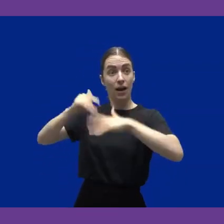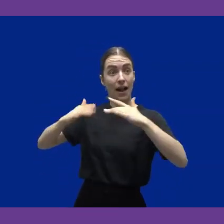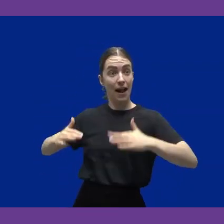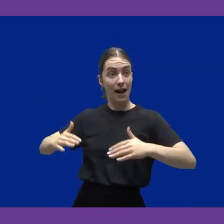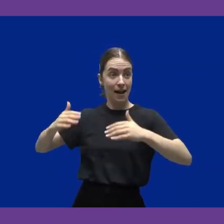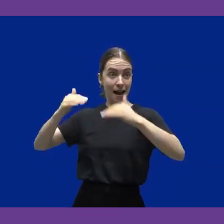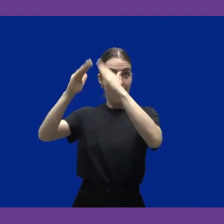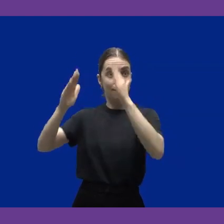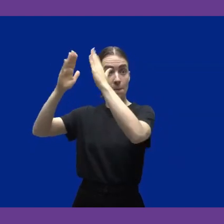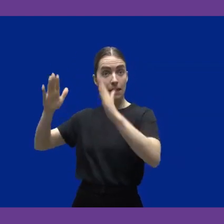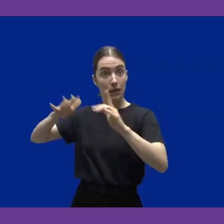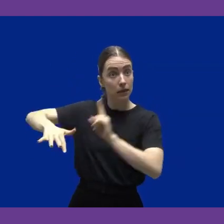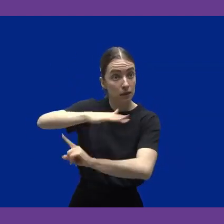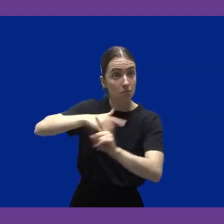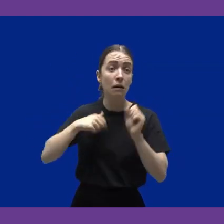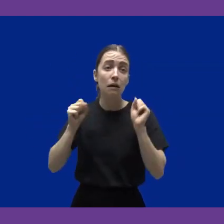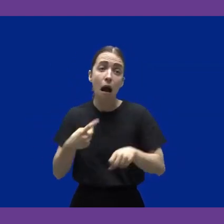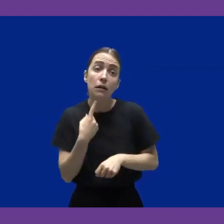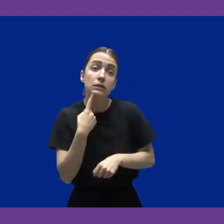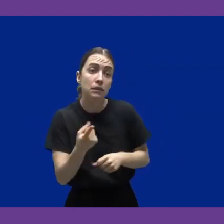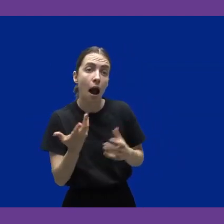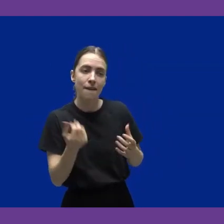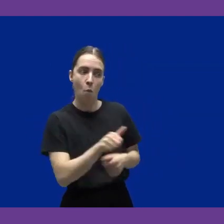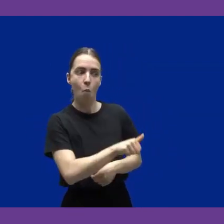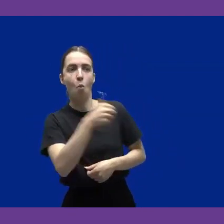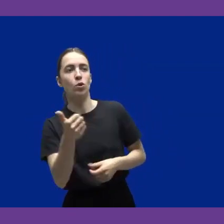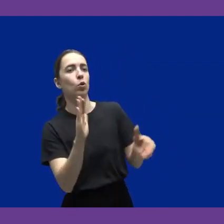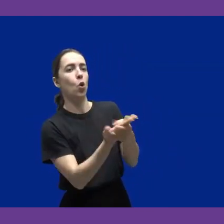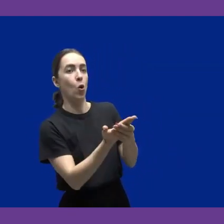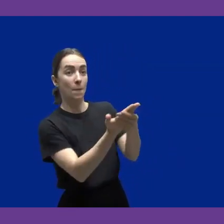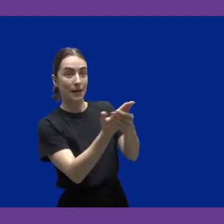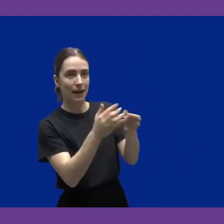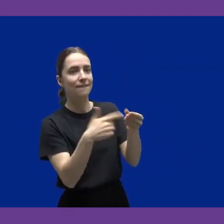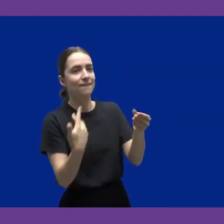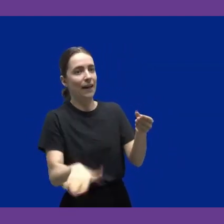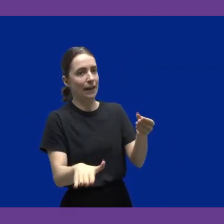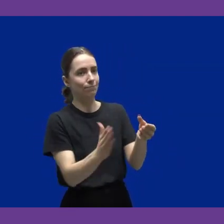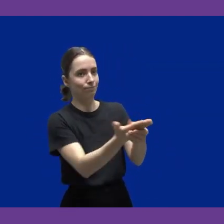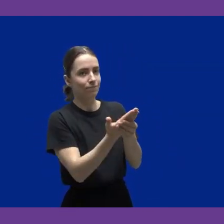already been produced on conformity assessment, and you can